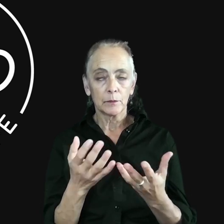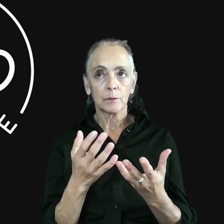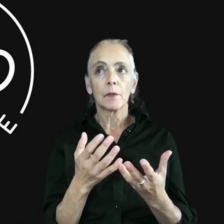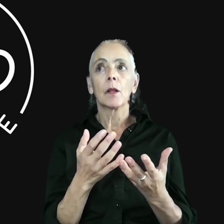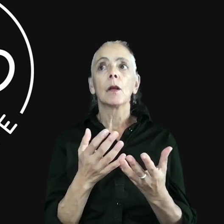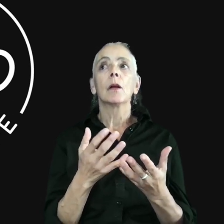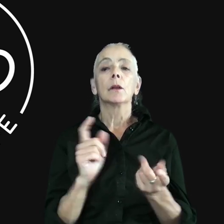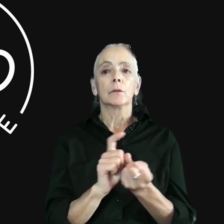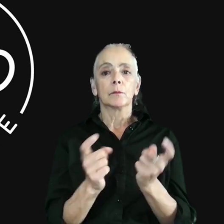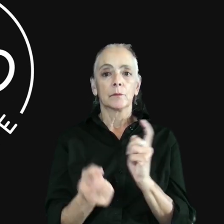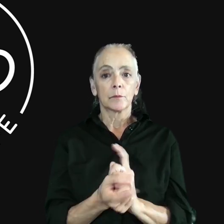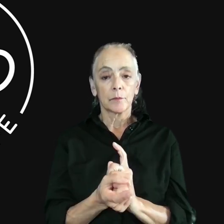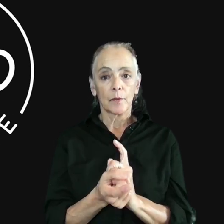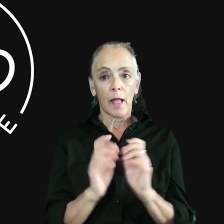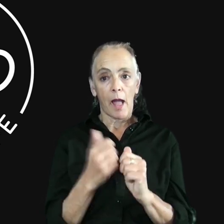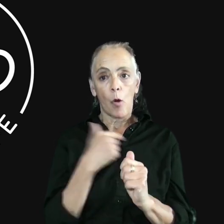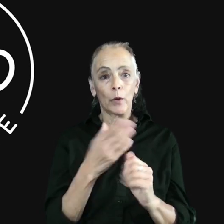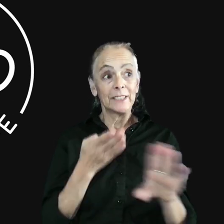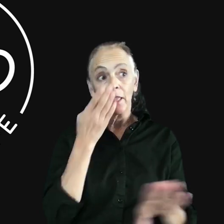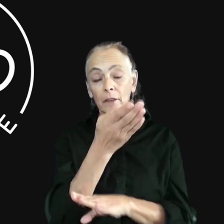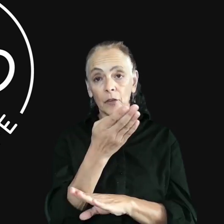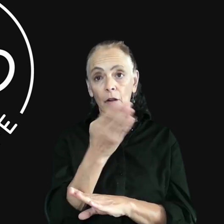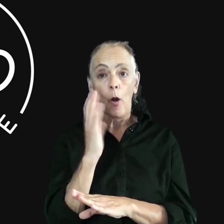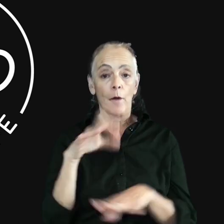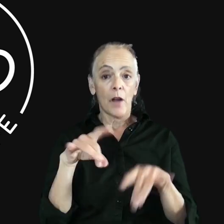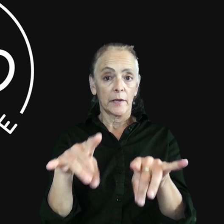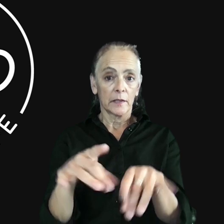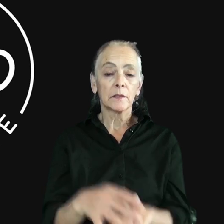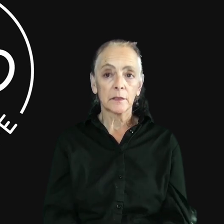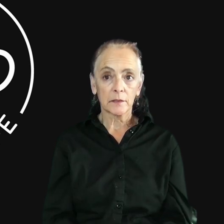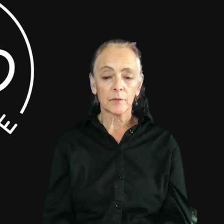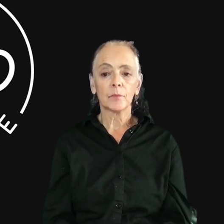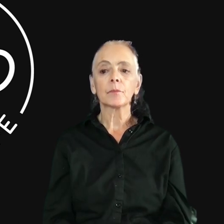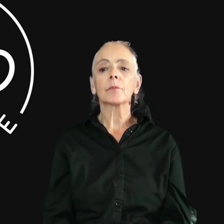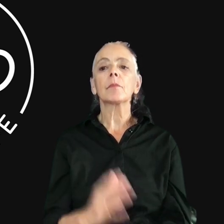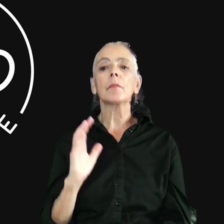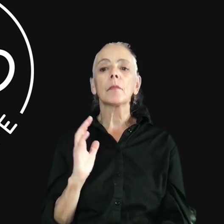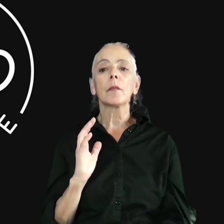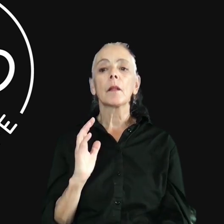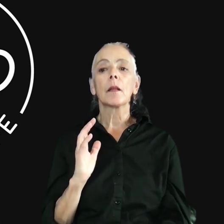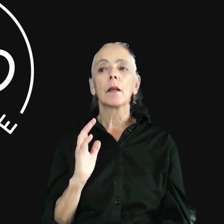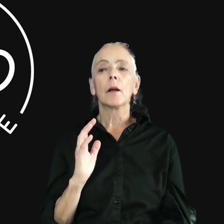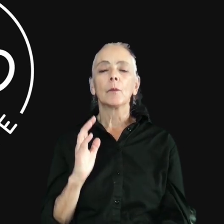changing the way that we deliver findings um there's the tendency to kind of have this kind of one catch-all